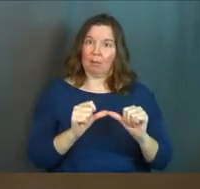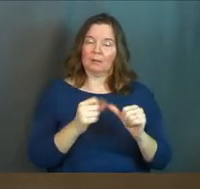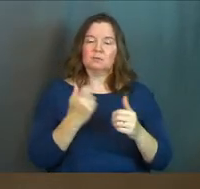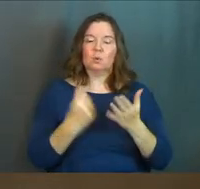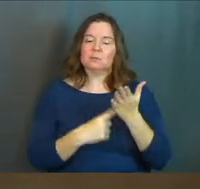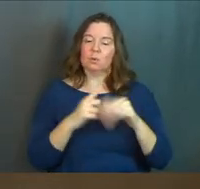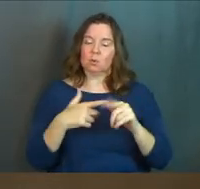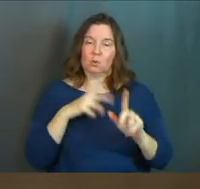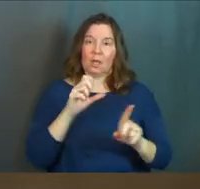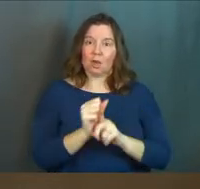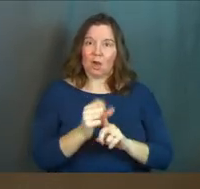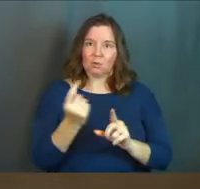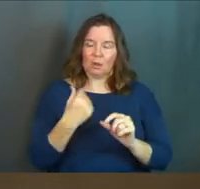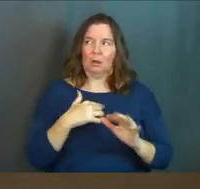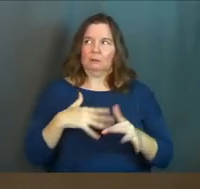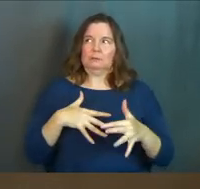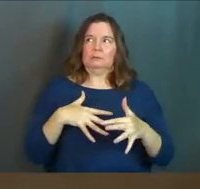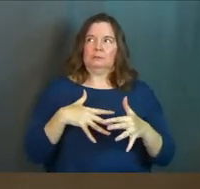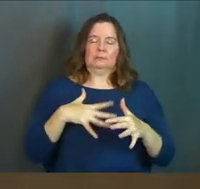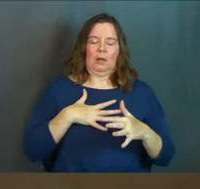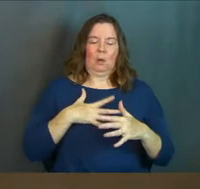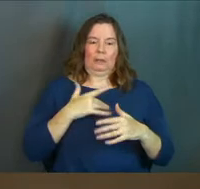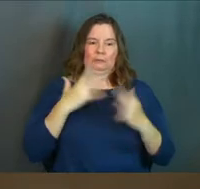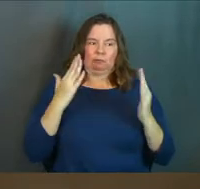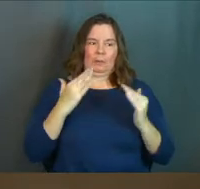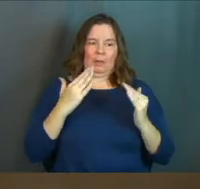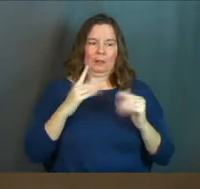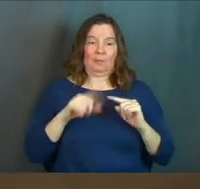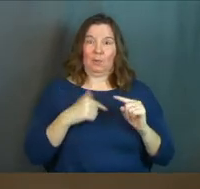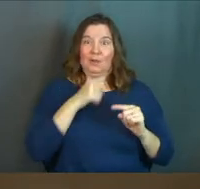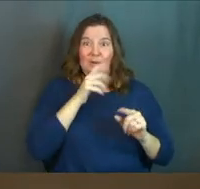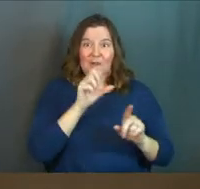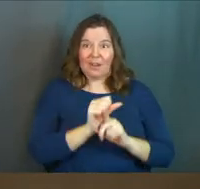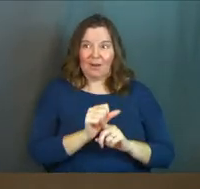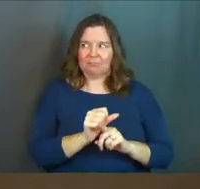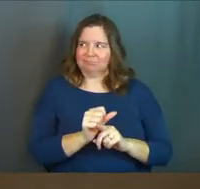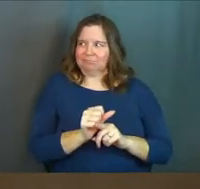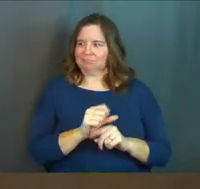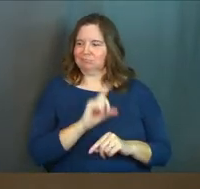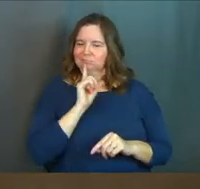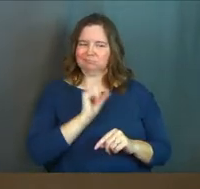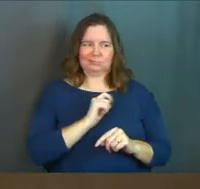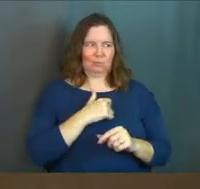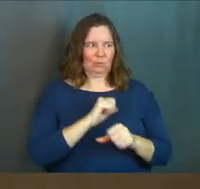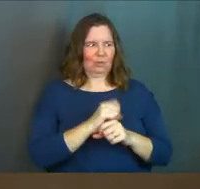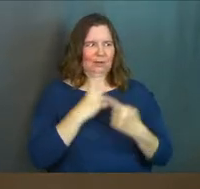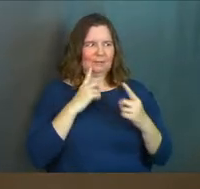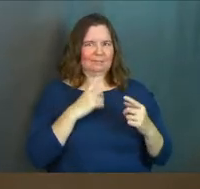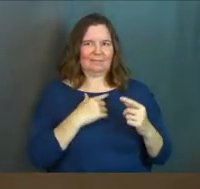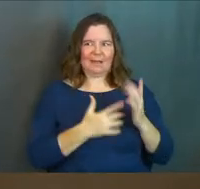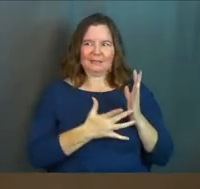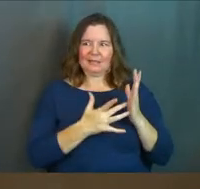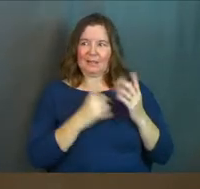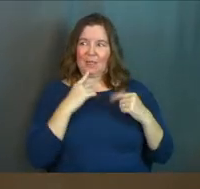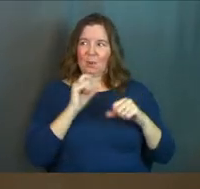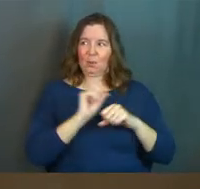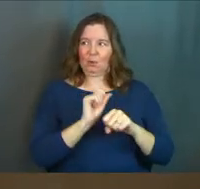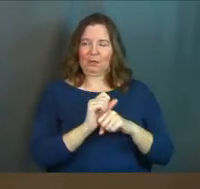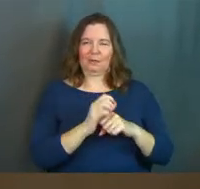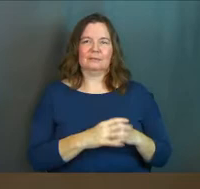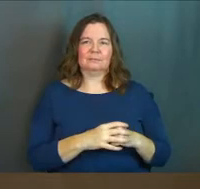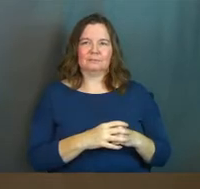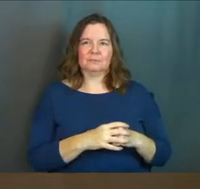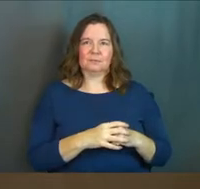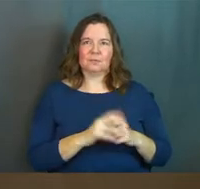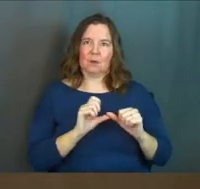know, it's sometimes when you get caught doing something, you're like, oh, I just got in trouble. But when you don't get caught, you're like, hey, this is working. My techniques they're working, you